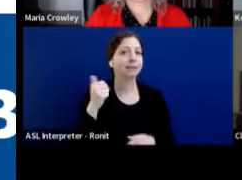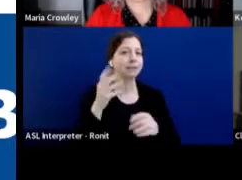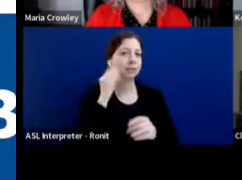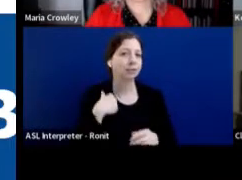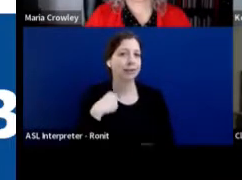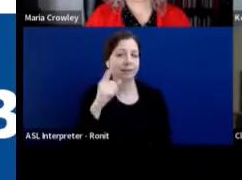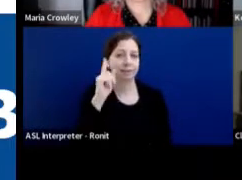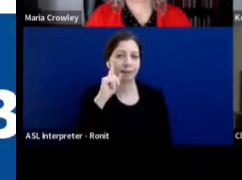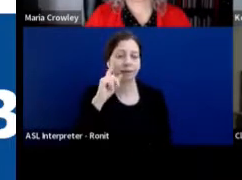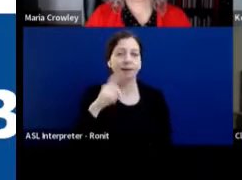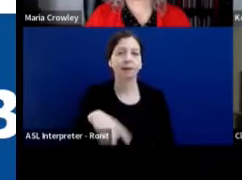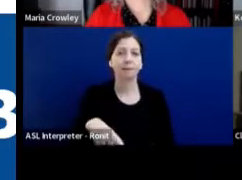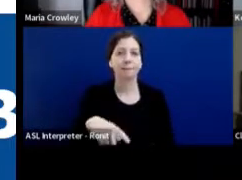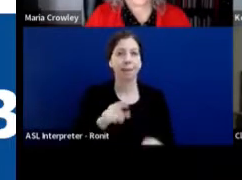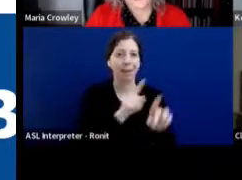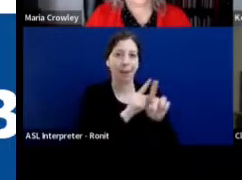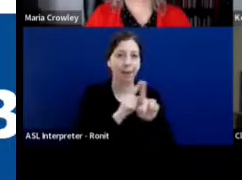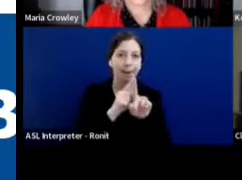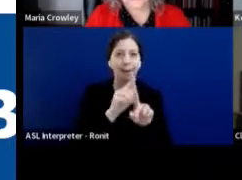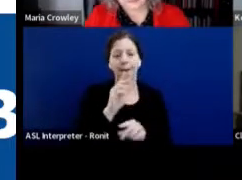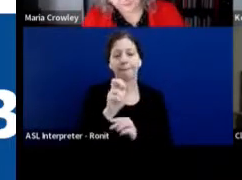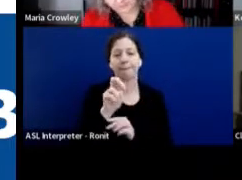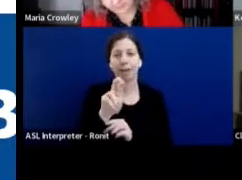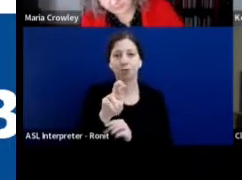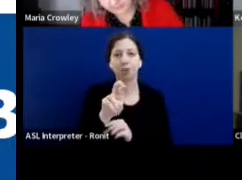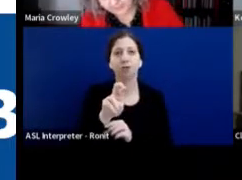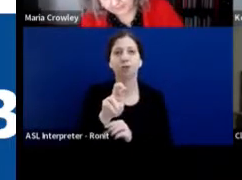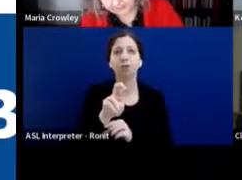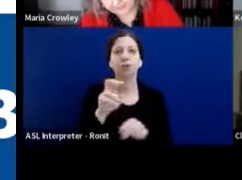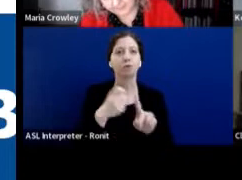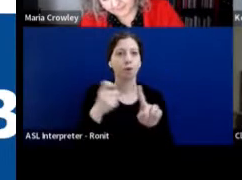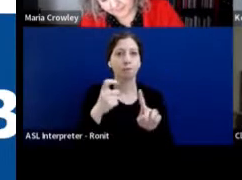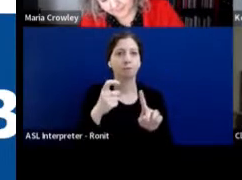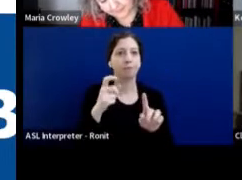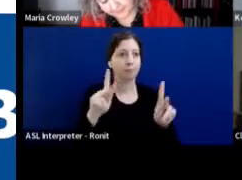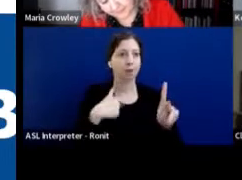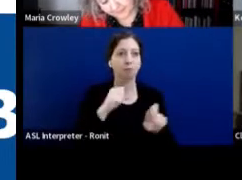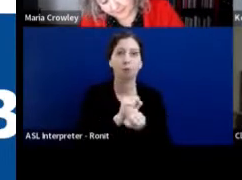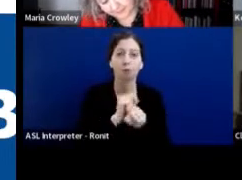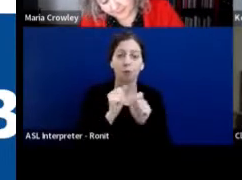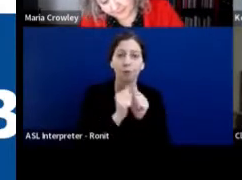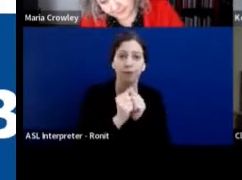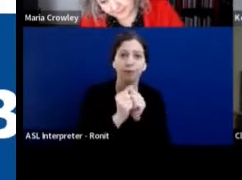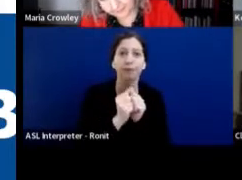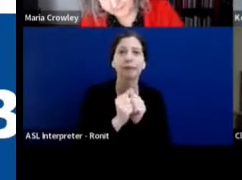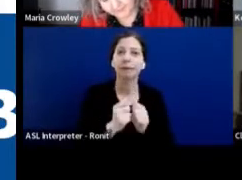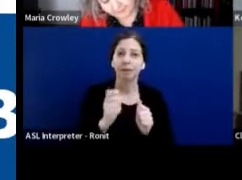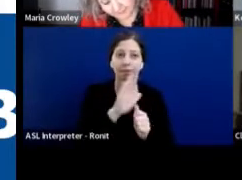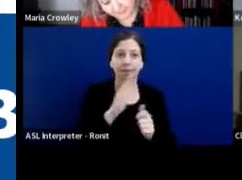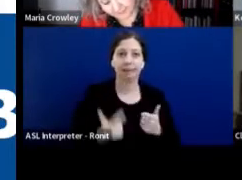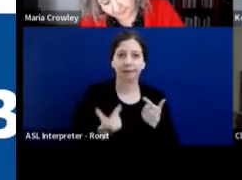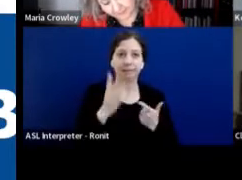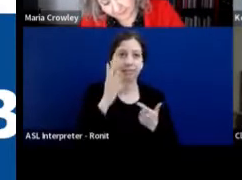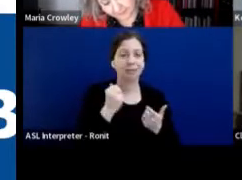been being mentored by those that I've worked with as far as lived experience and